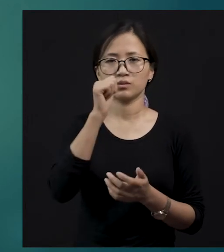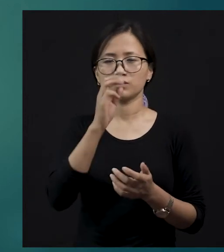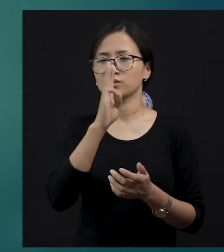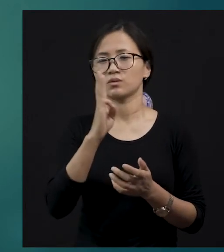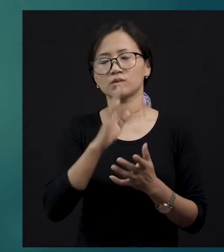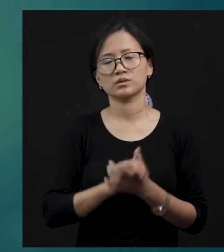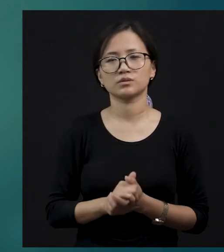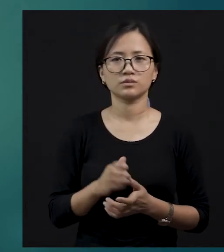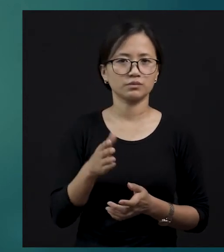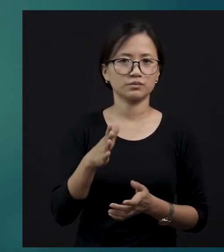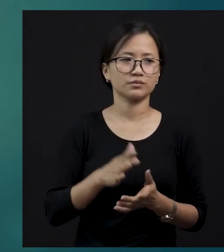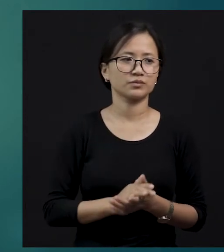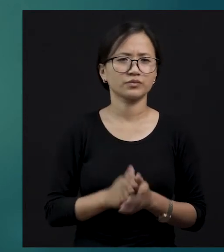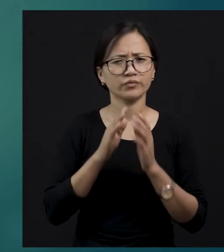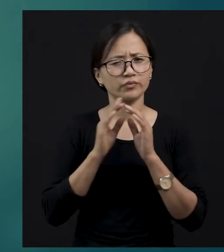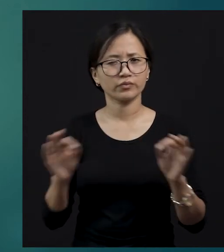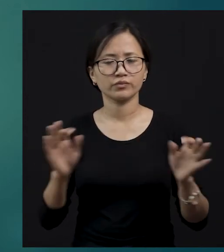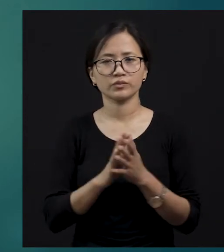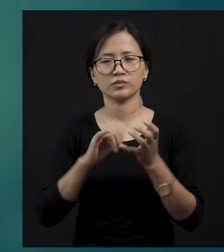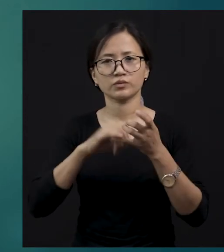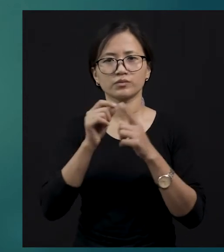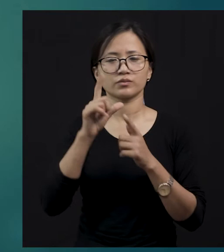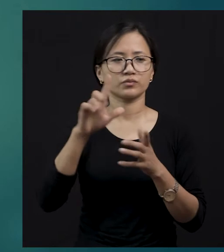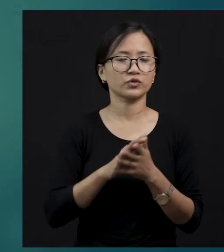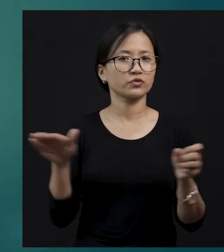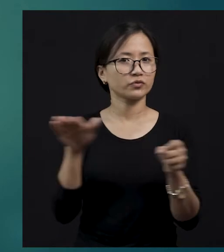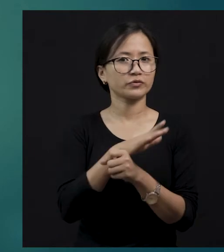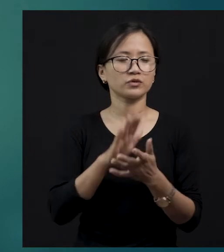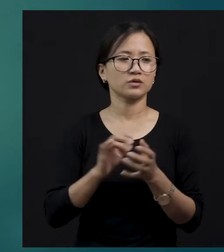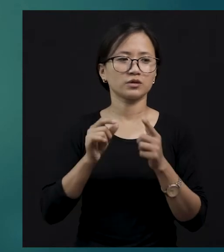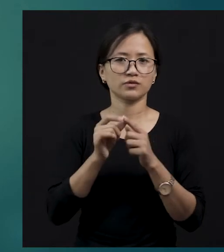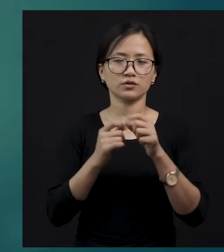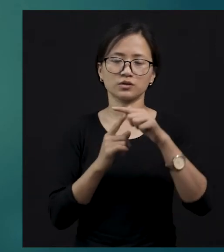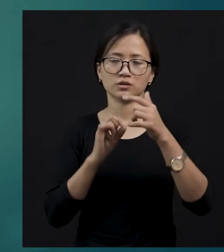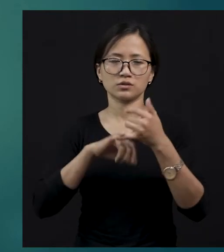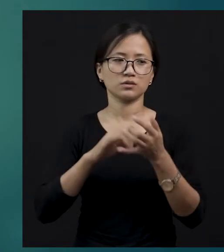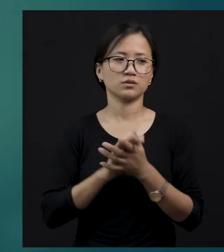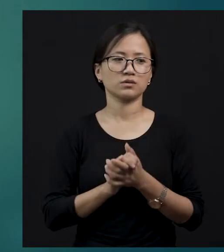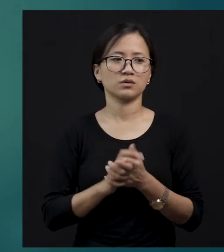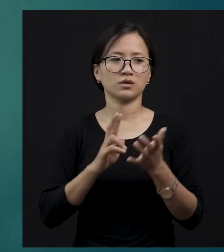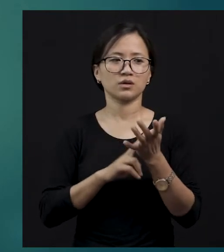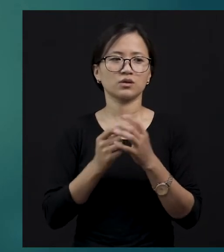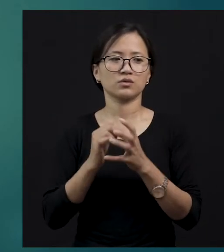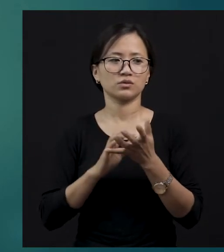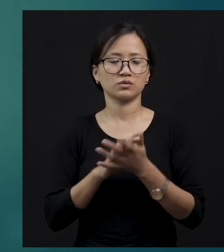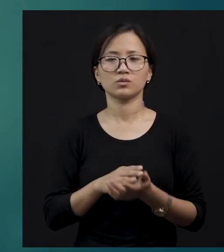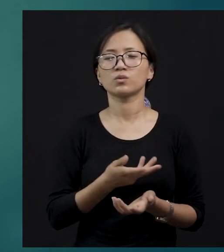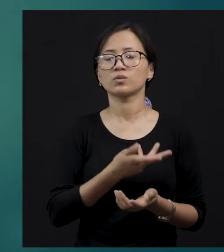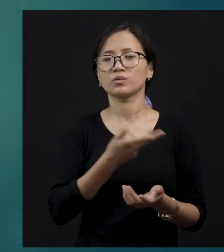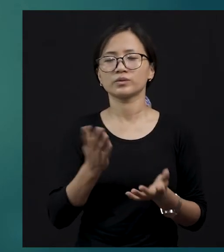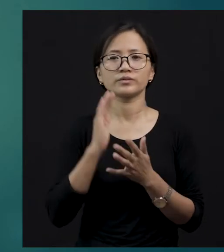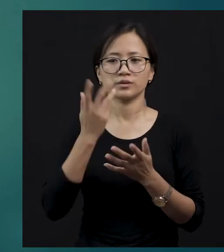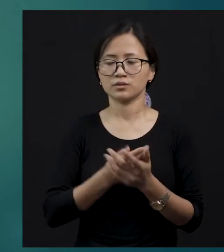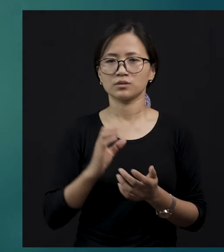But one special thing is they are full of fats which nourishes the camel when there is no food. You know what